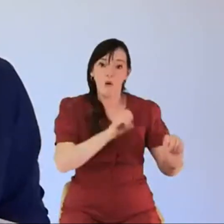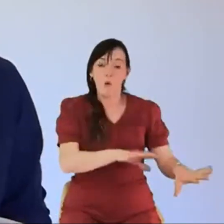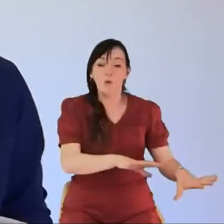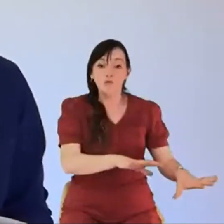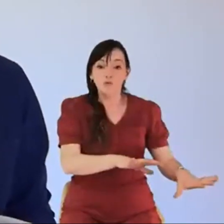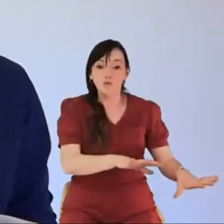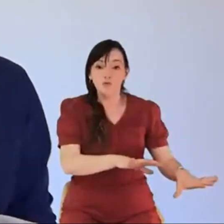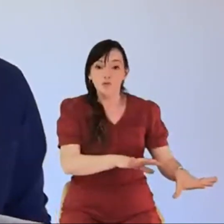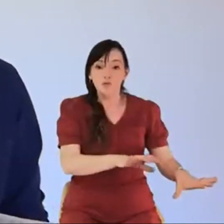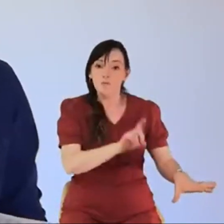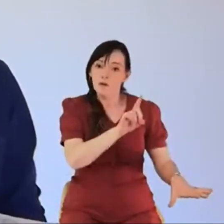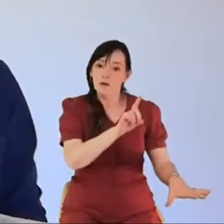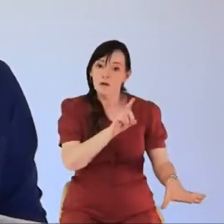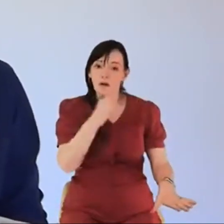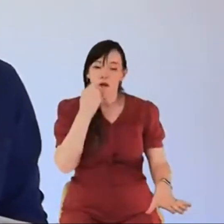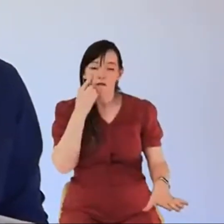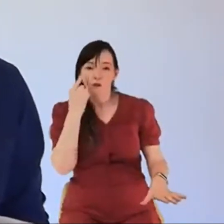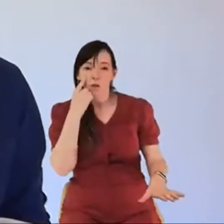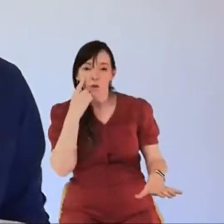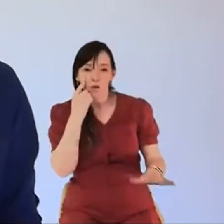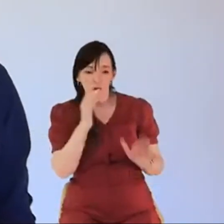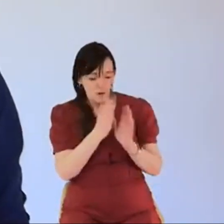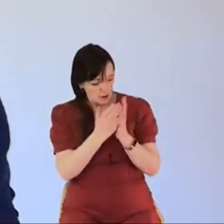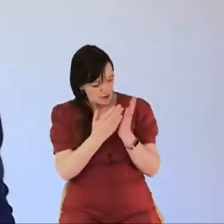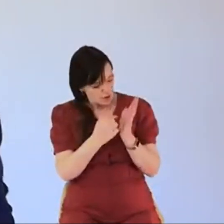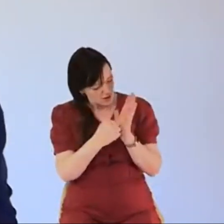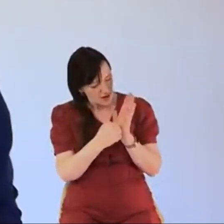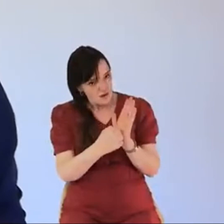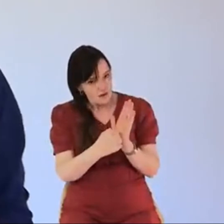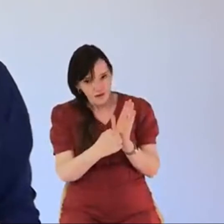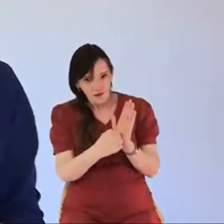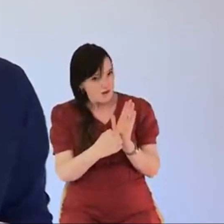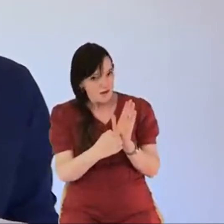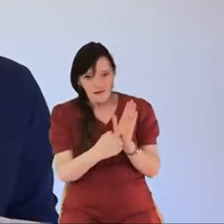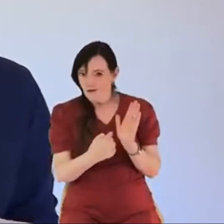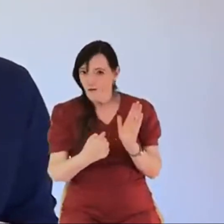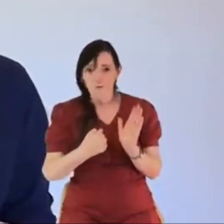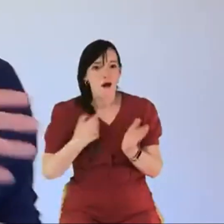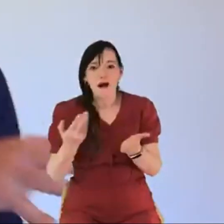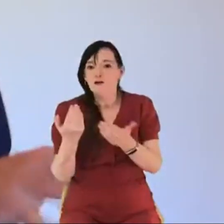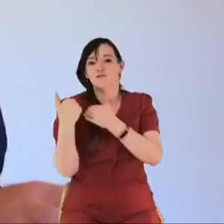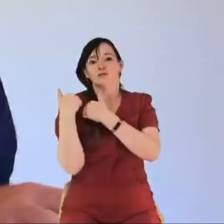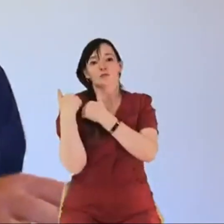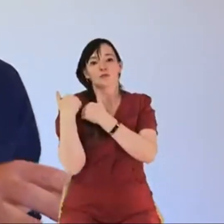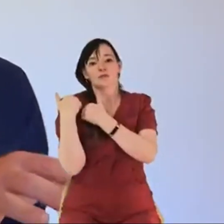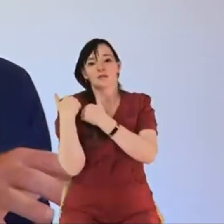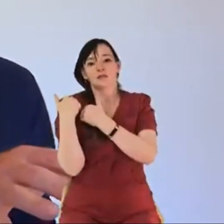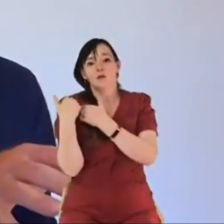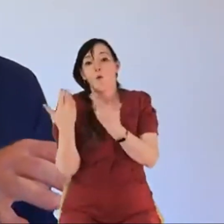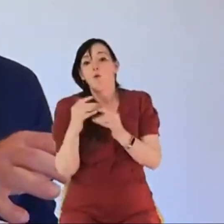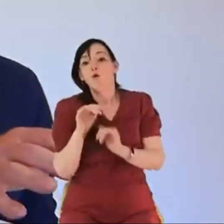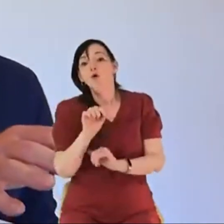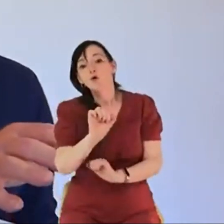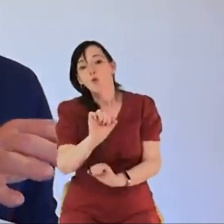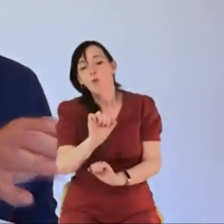but do you see it isn't all down to me it isn't all down to you